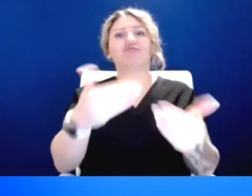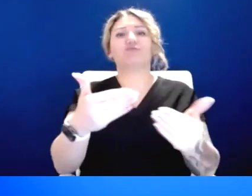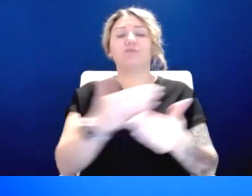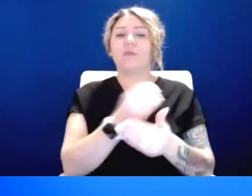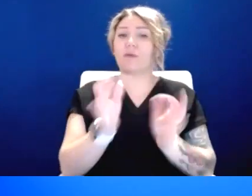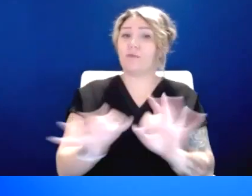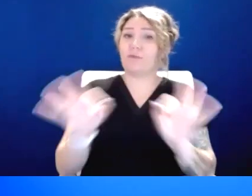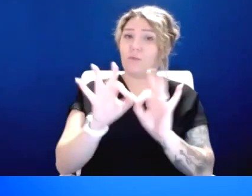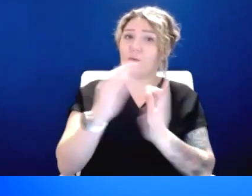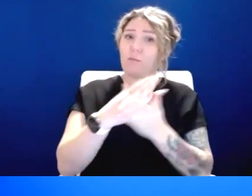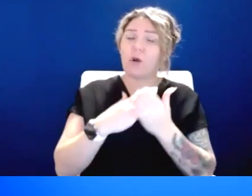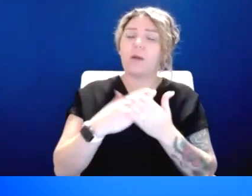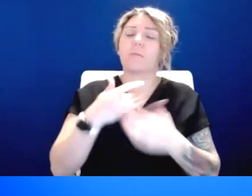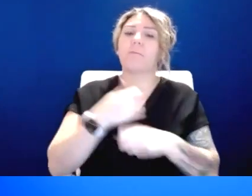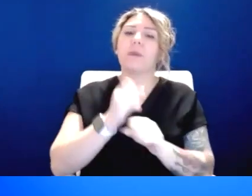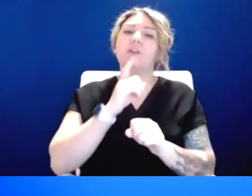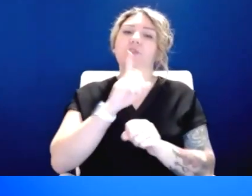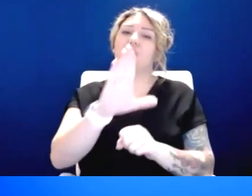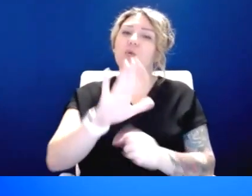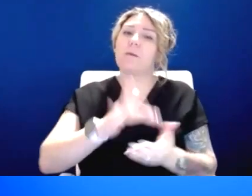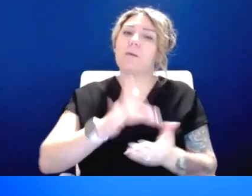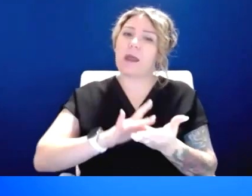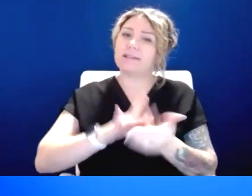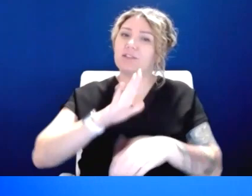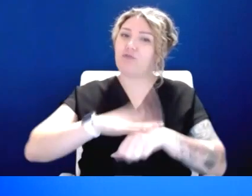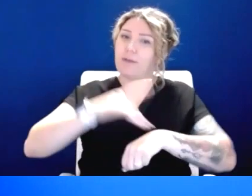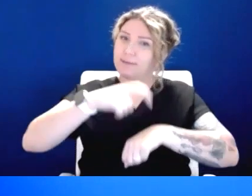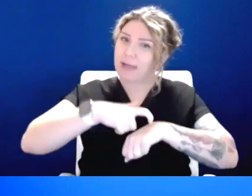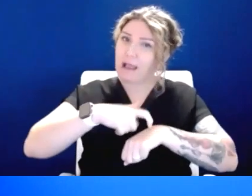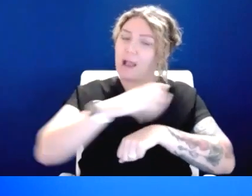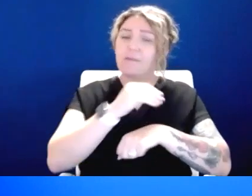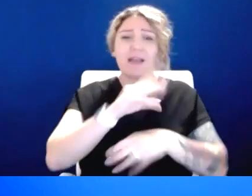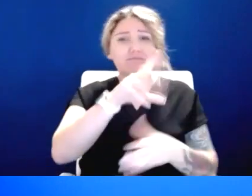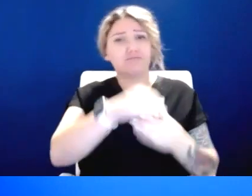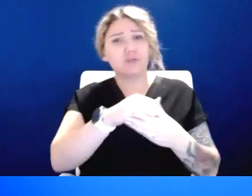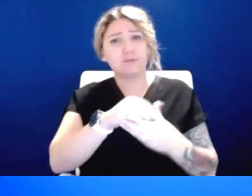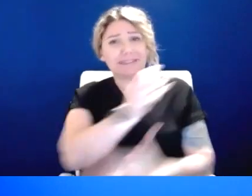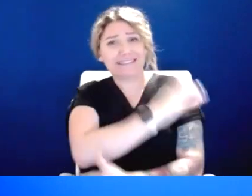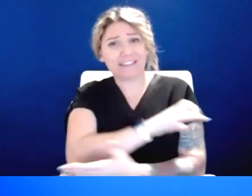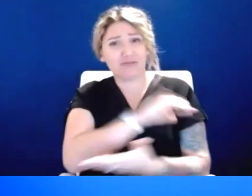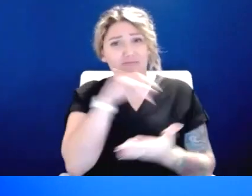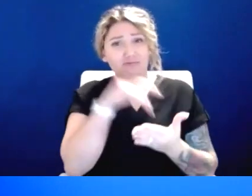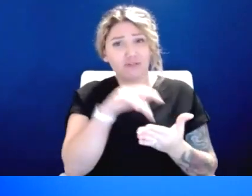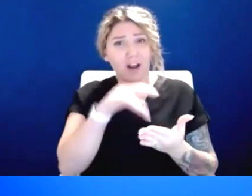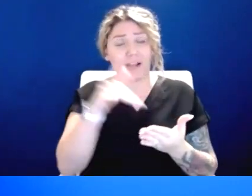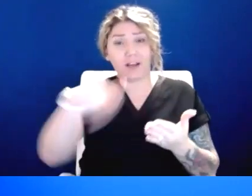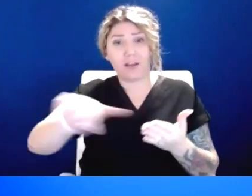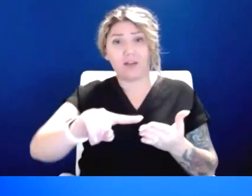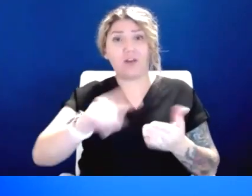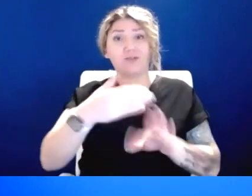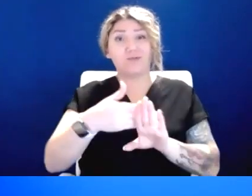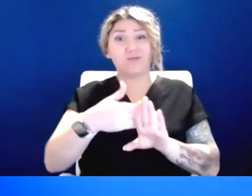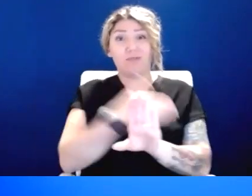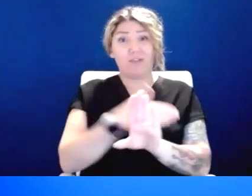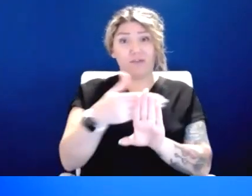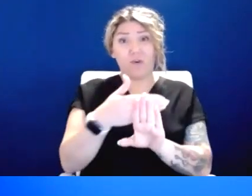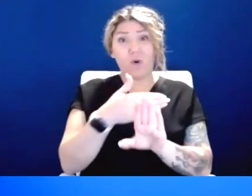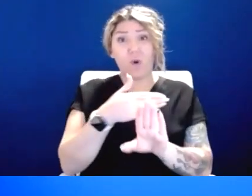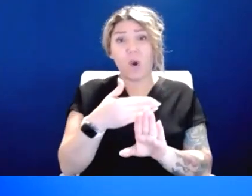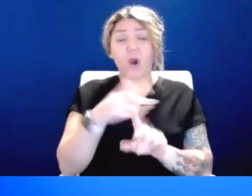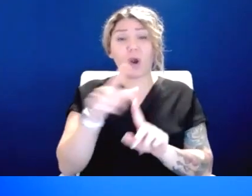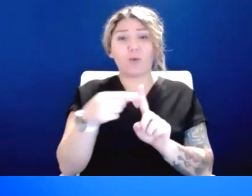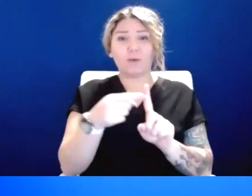your medications on time and participate in clinical trials. A lot of these trials are before, where we are trying to